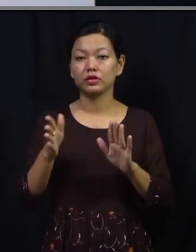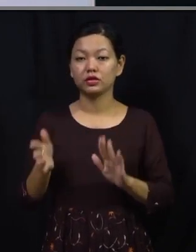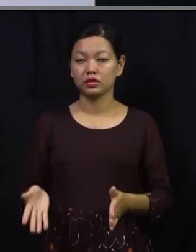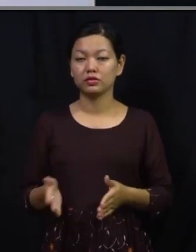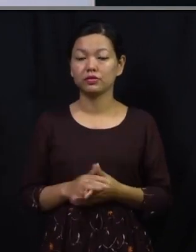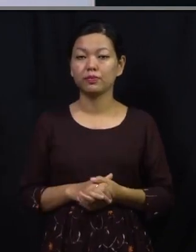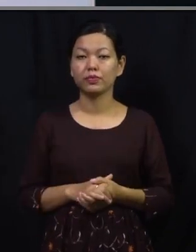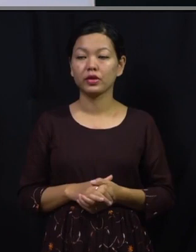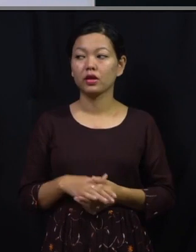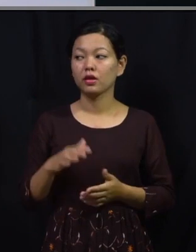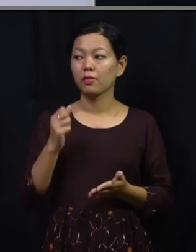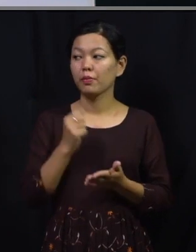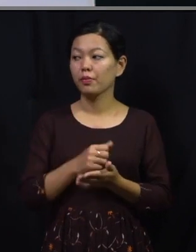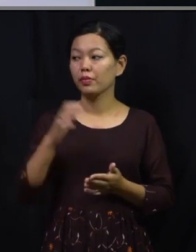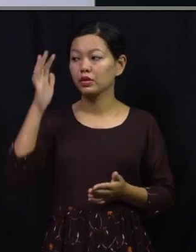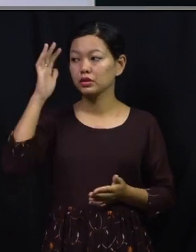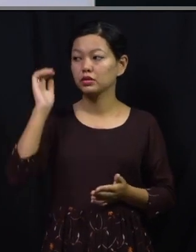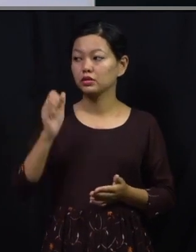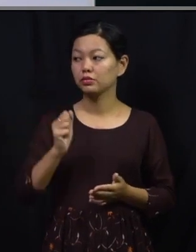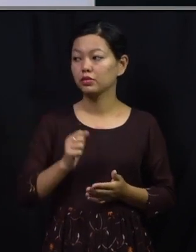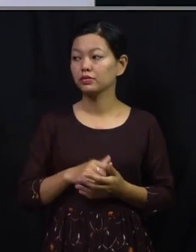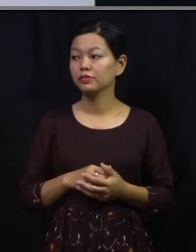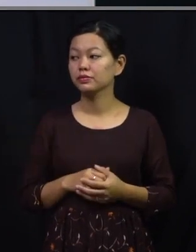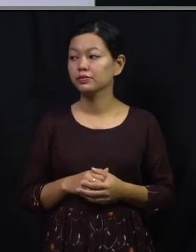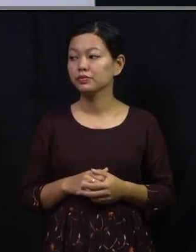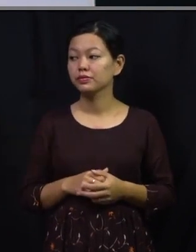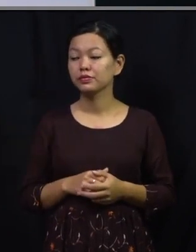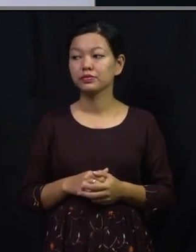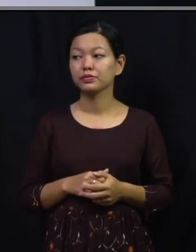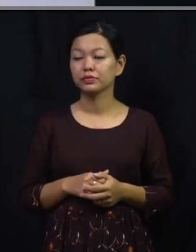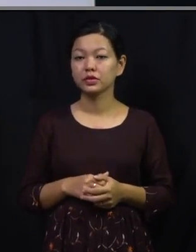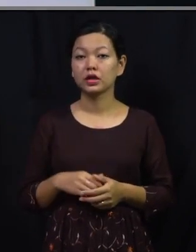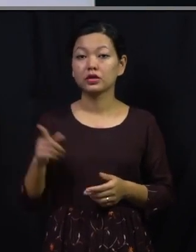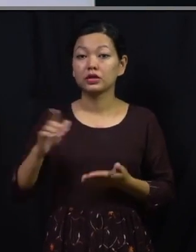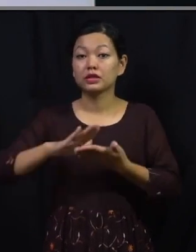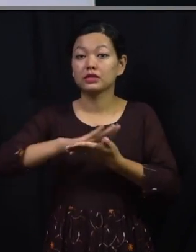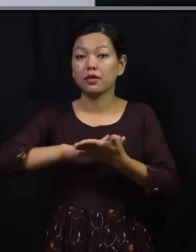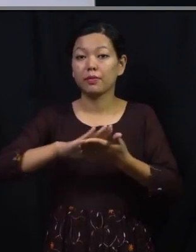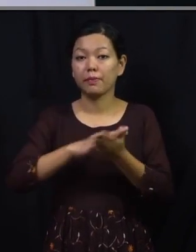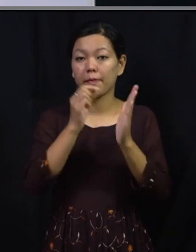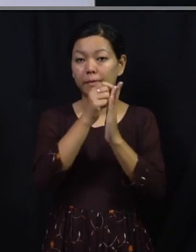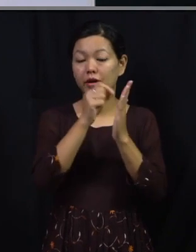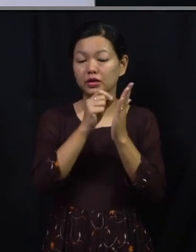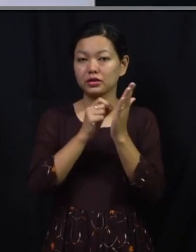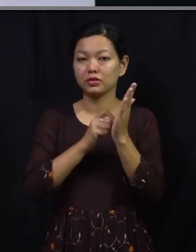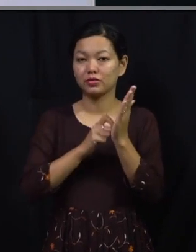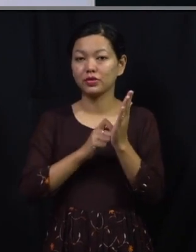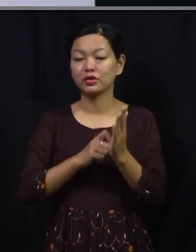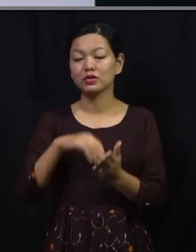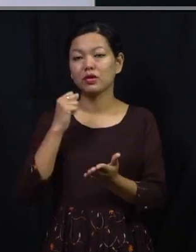learned these 5 steps, which are very basic and very important before we start any problem, or for